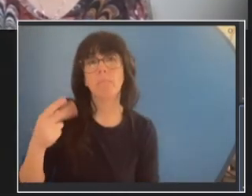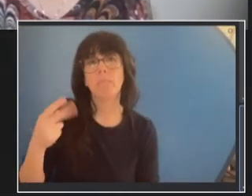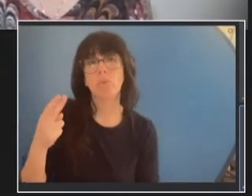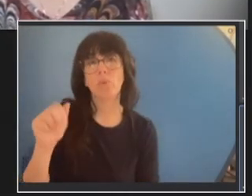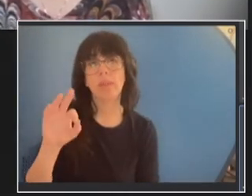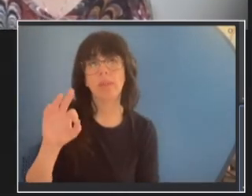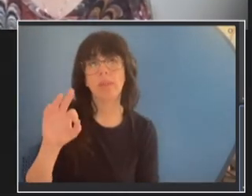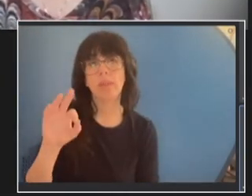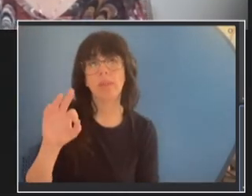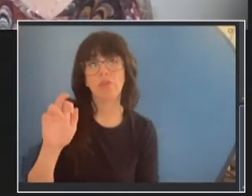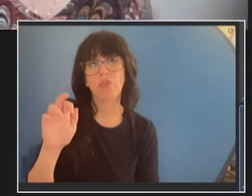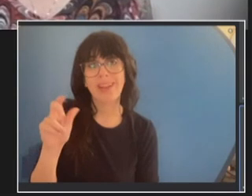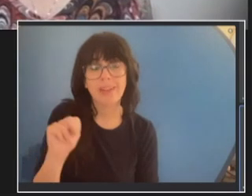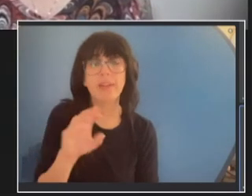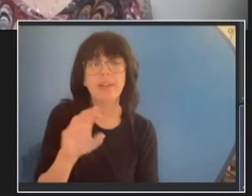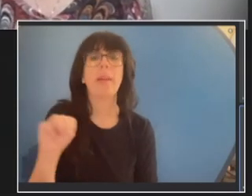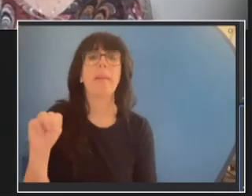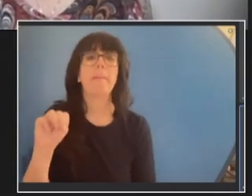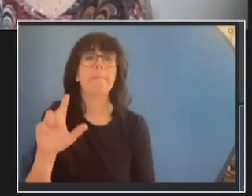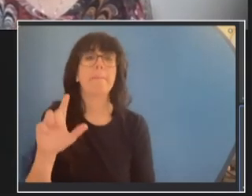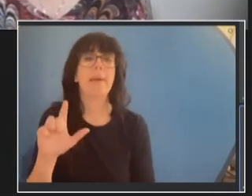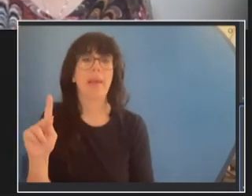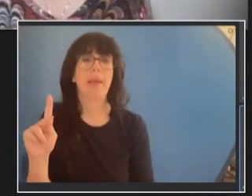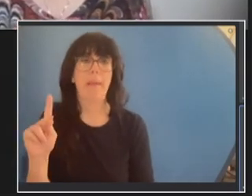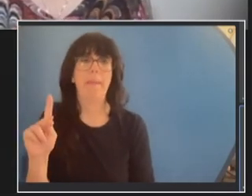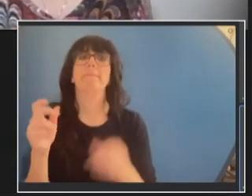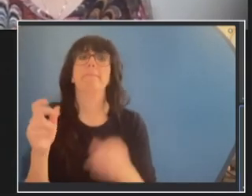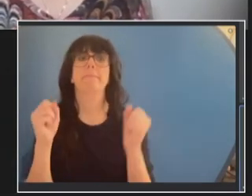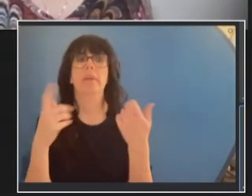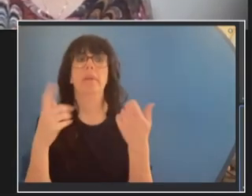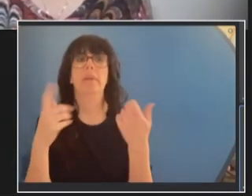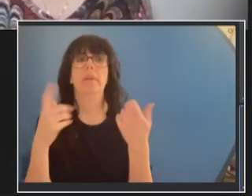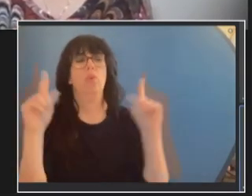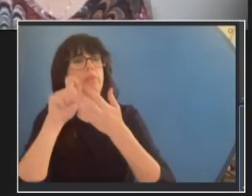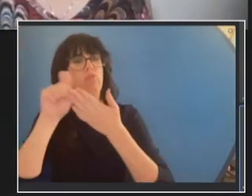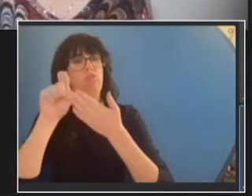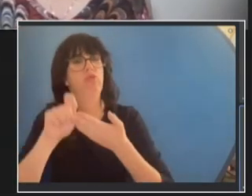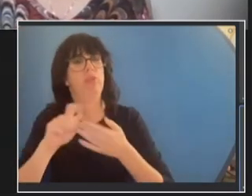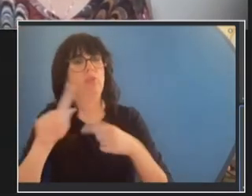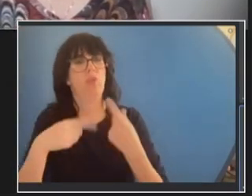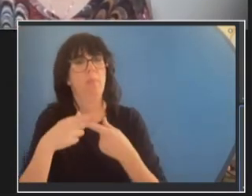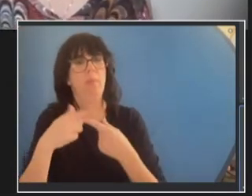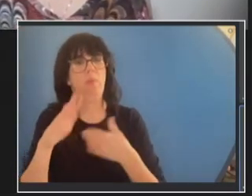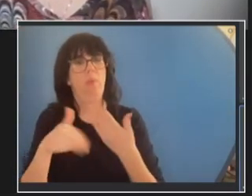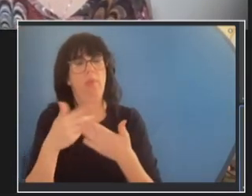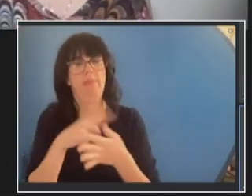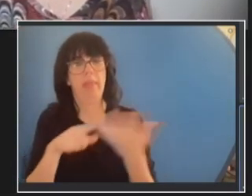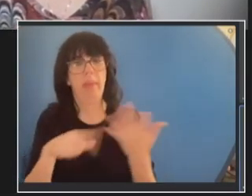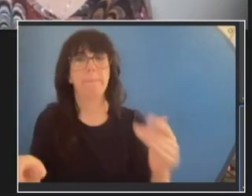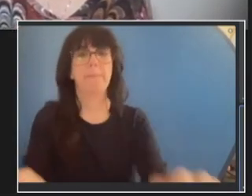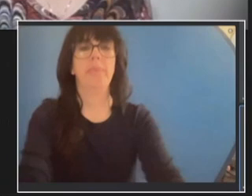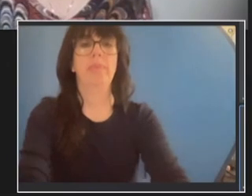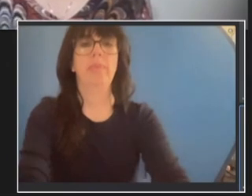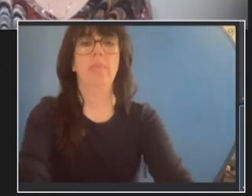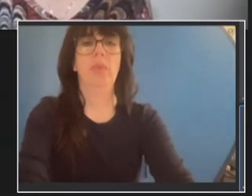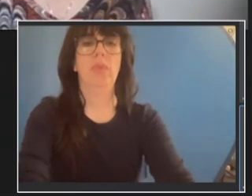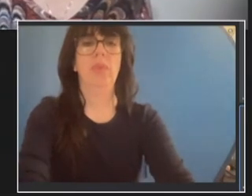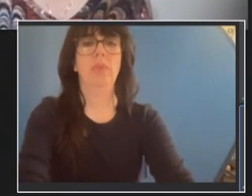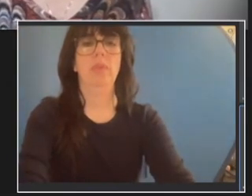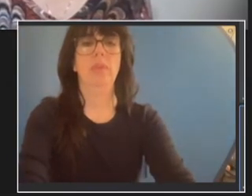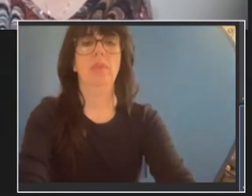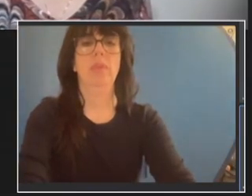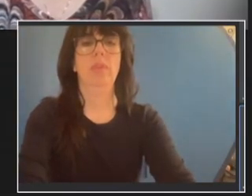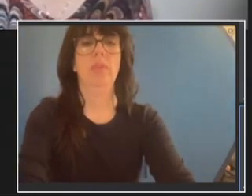Luther King, just to name a few of the more famous figures that I have written about. However, the next slide shows